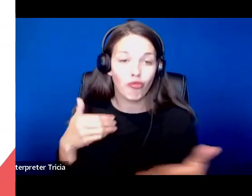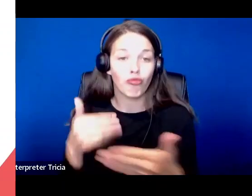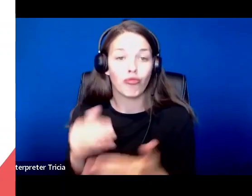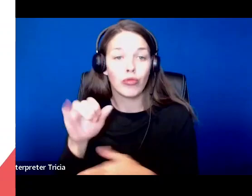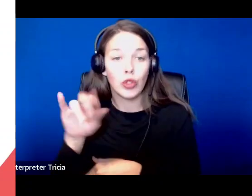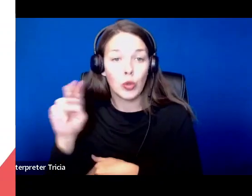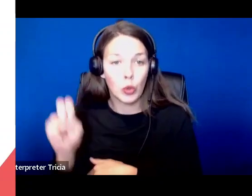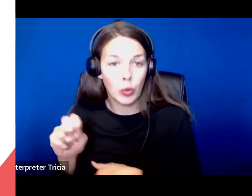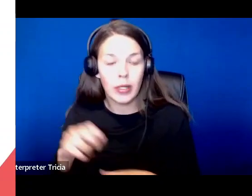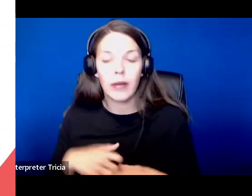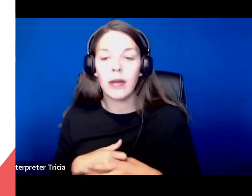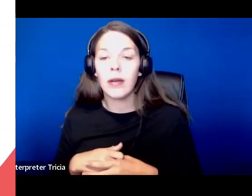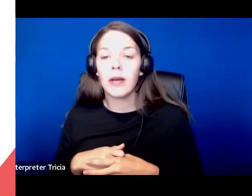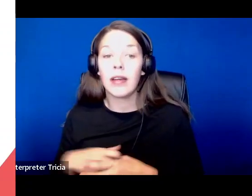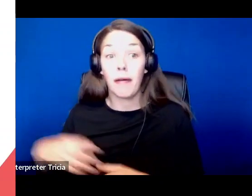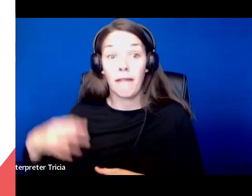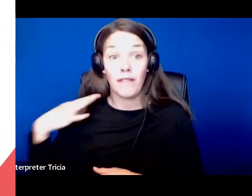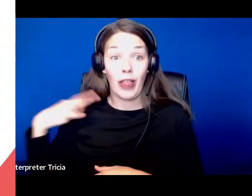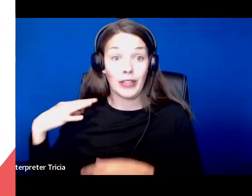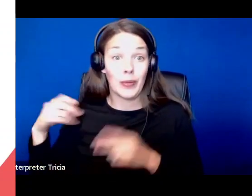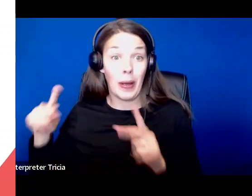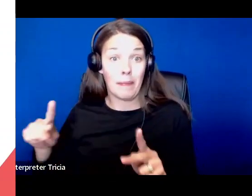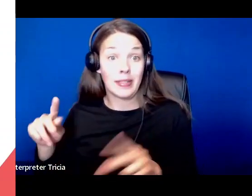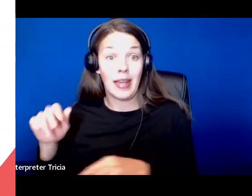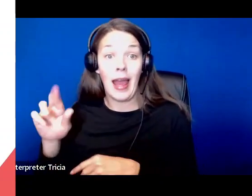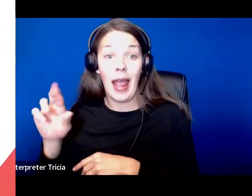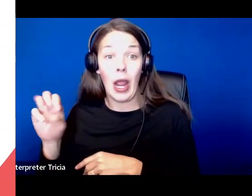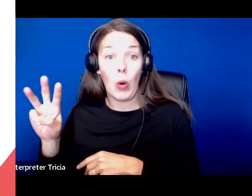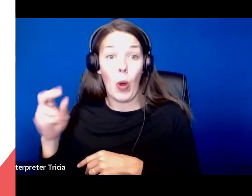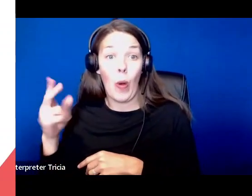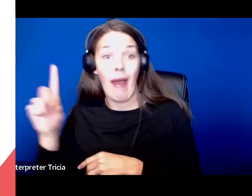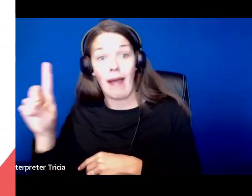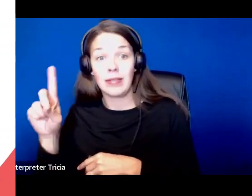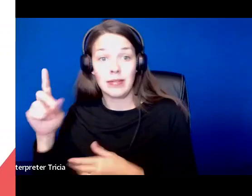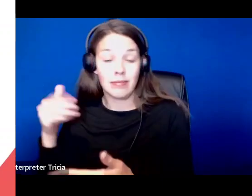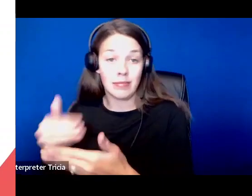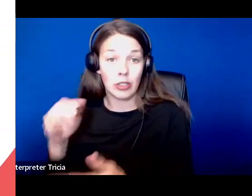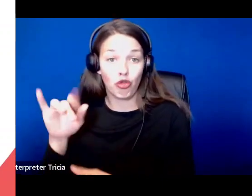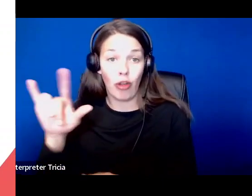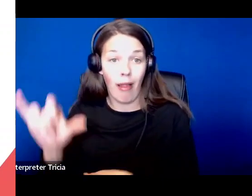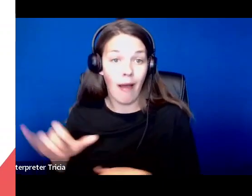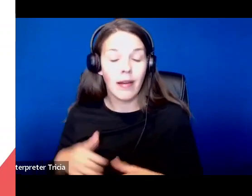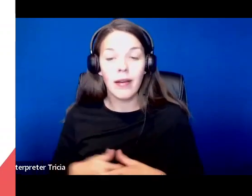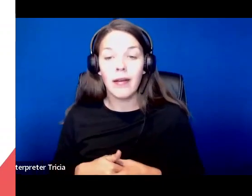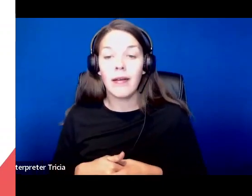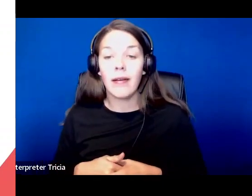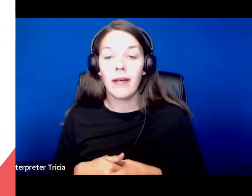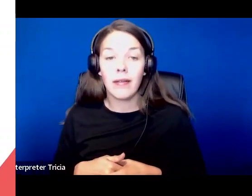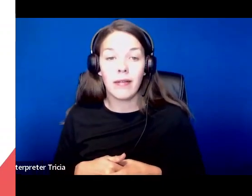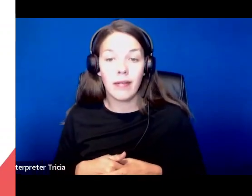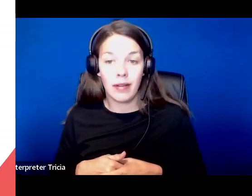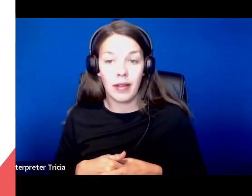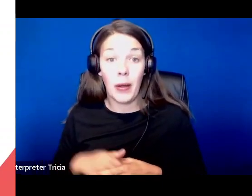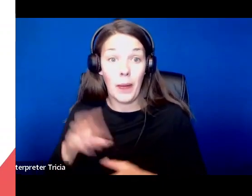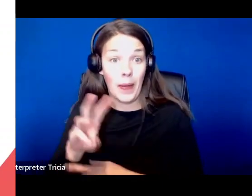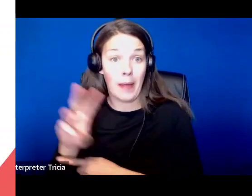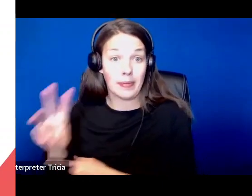June, and volunteer opportunities in the Arrowhead coming up in July. You can also check out that on our website